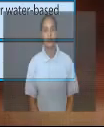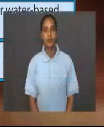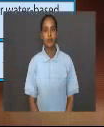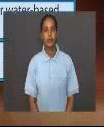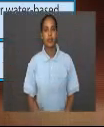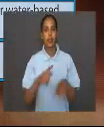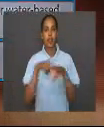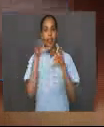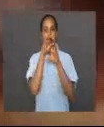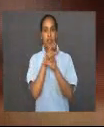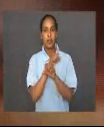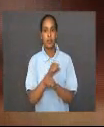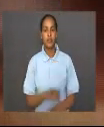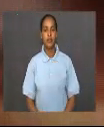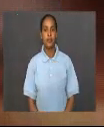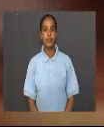Time's up!